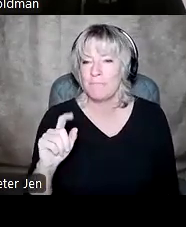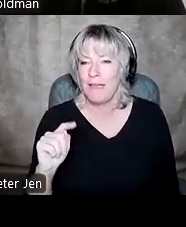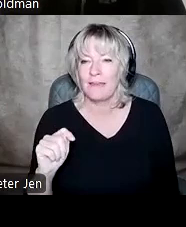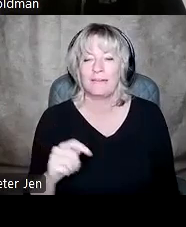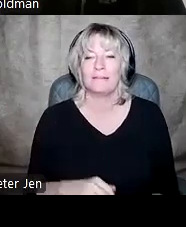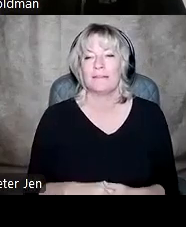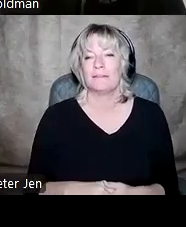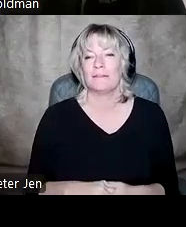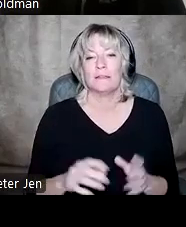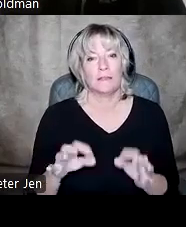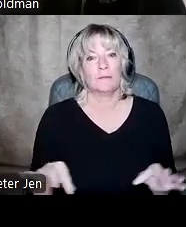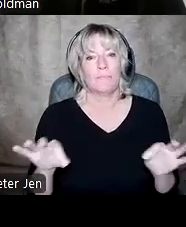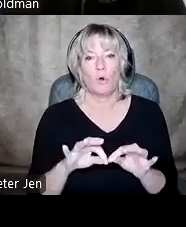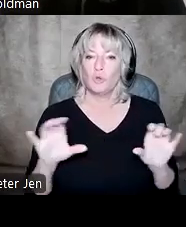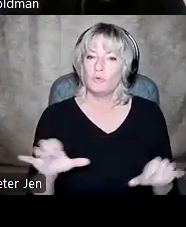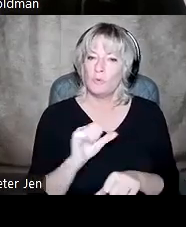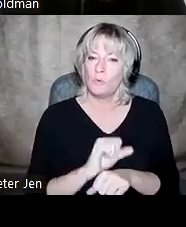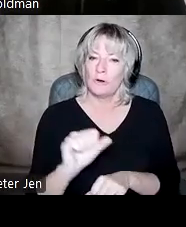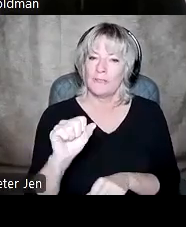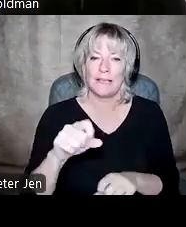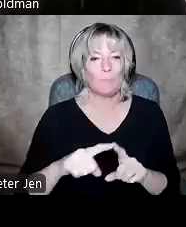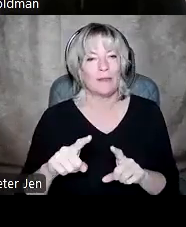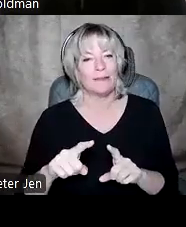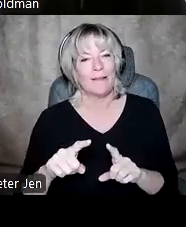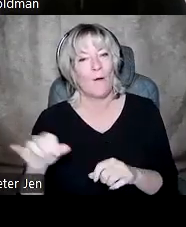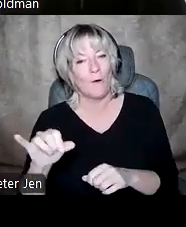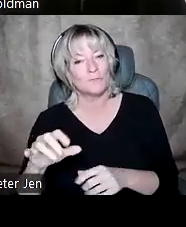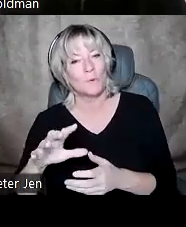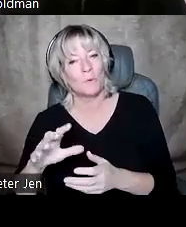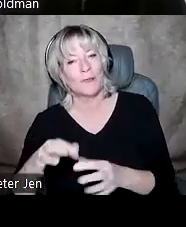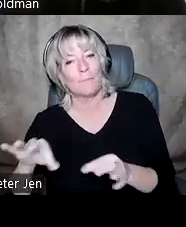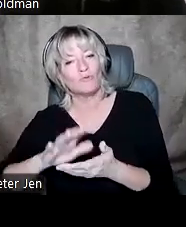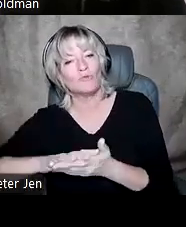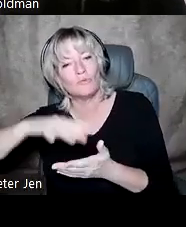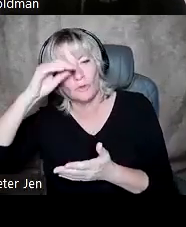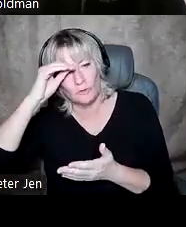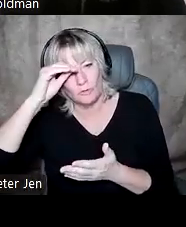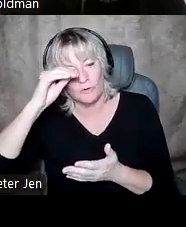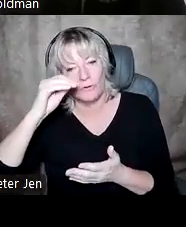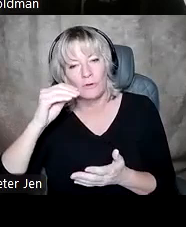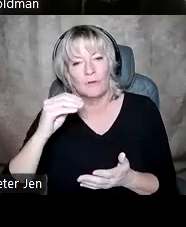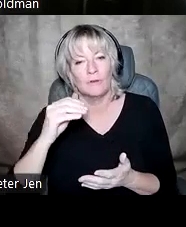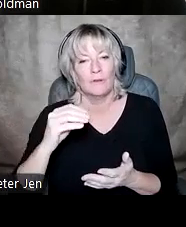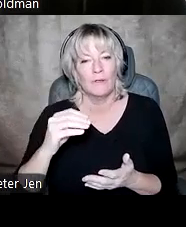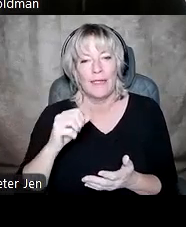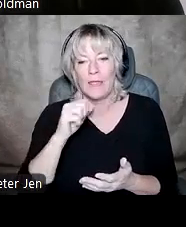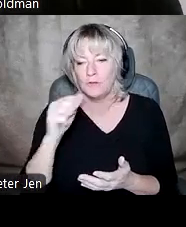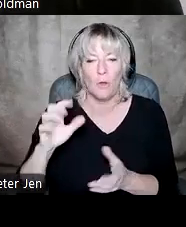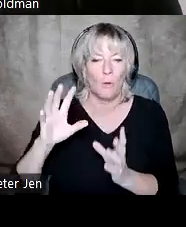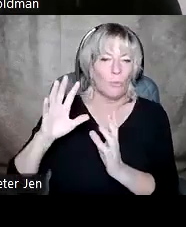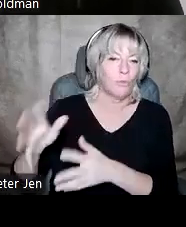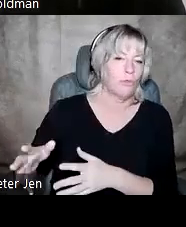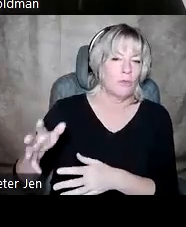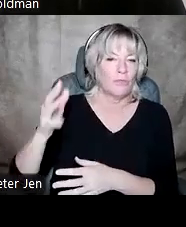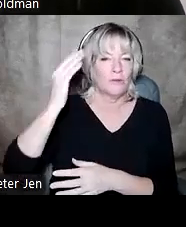it's important to do the work, but it's equally important to really learn from it and not leave that knowledge sort of to die on the vine